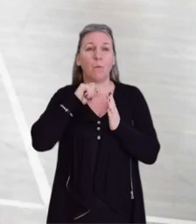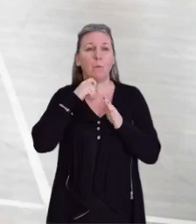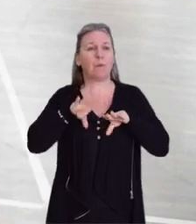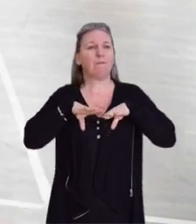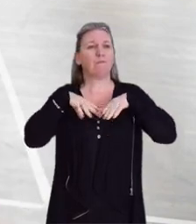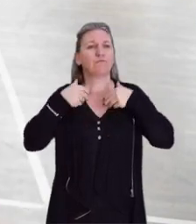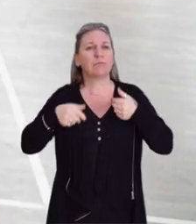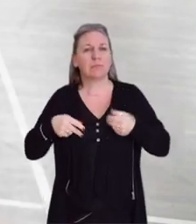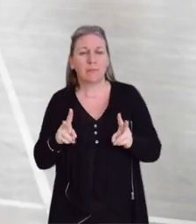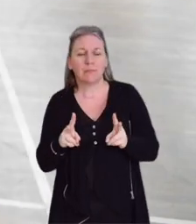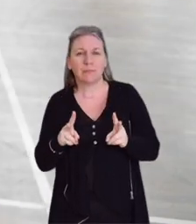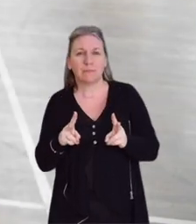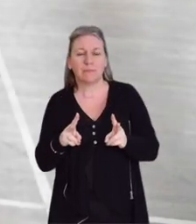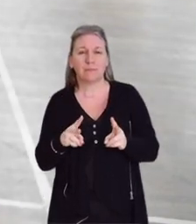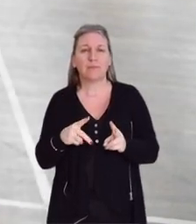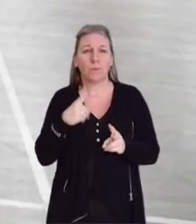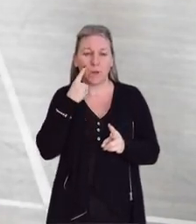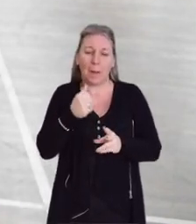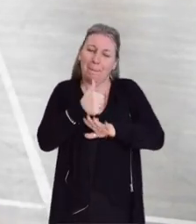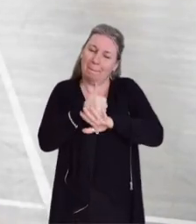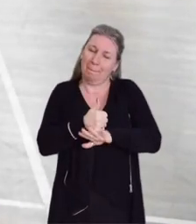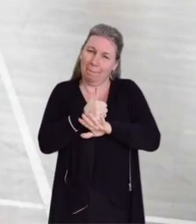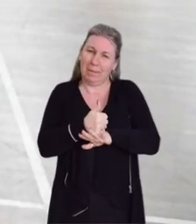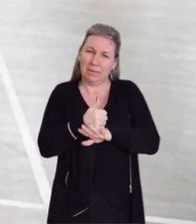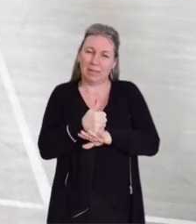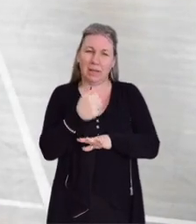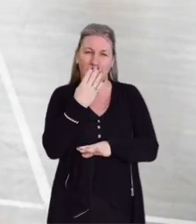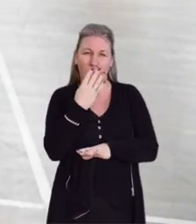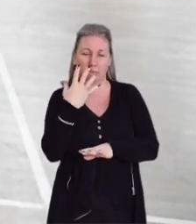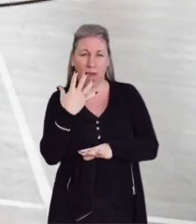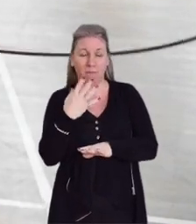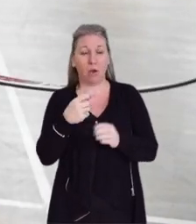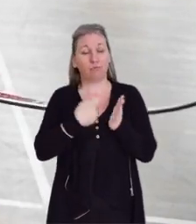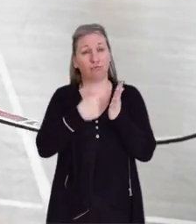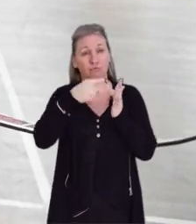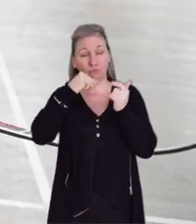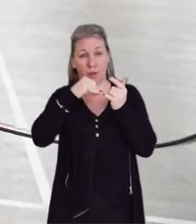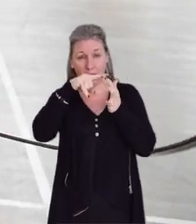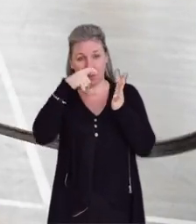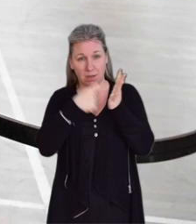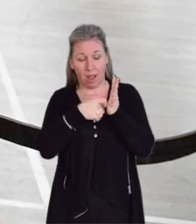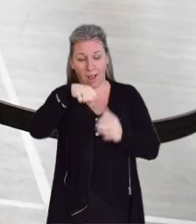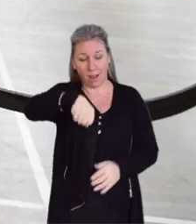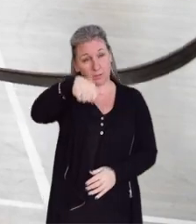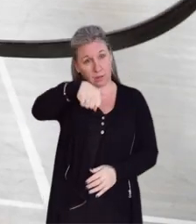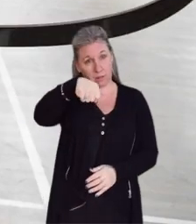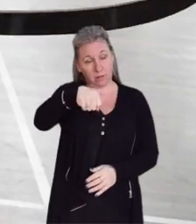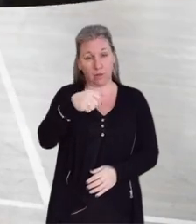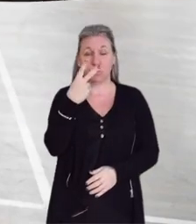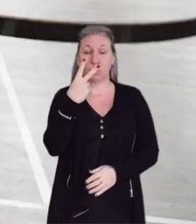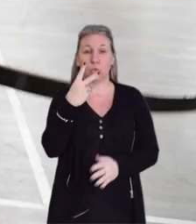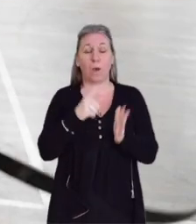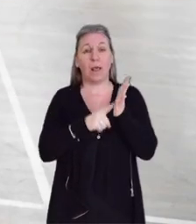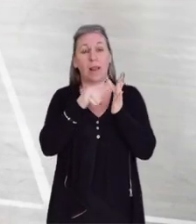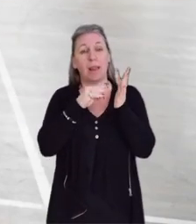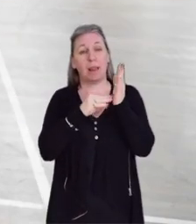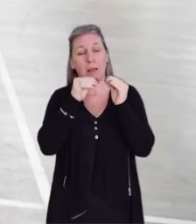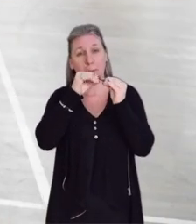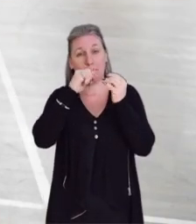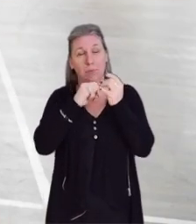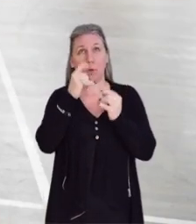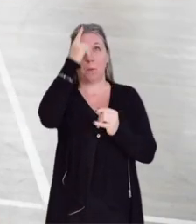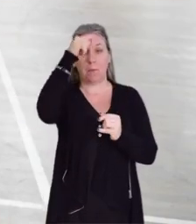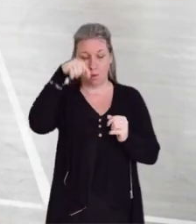shooting freestyle, and so we'll stick with the basics. A riser or handle, 2 limbs, upper and